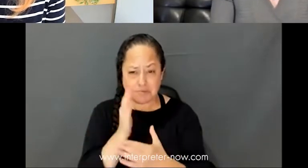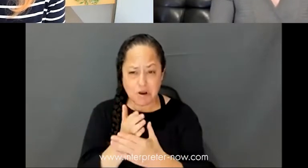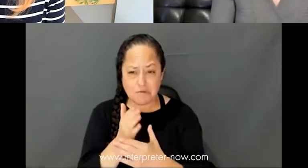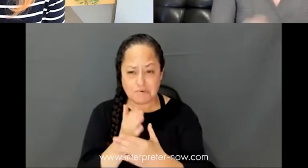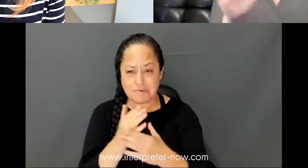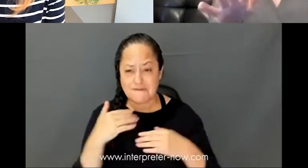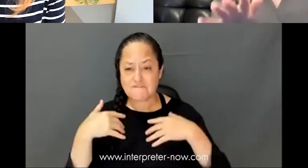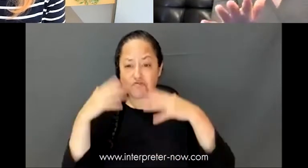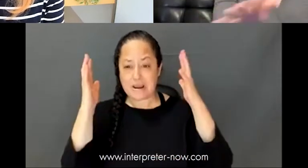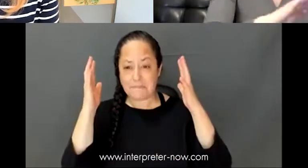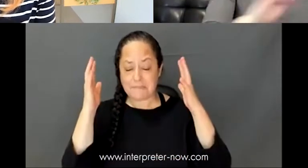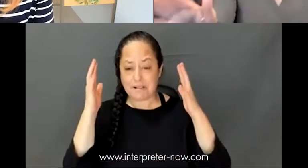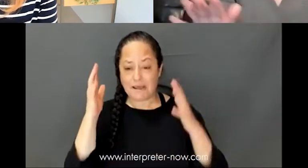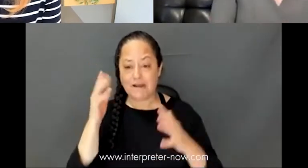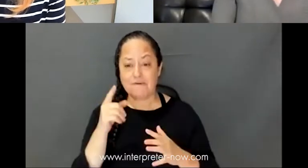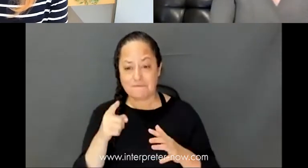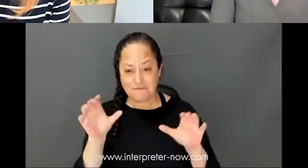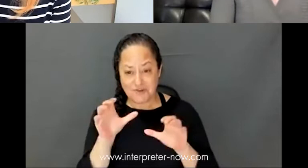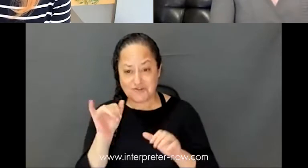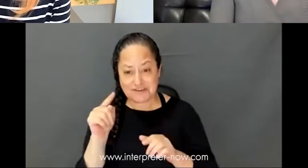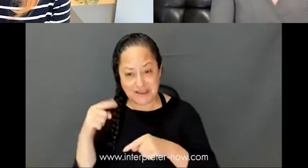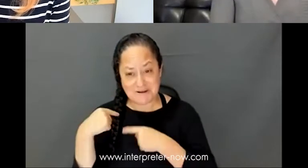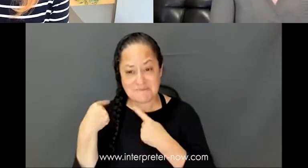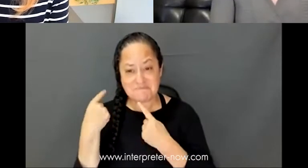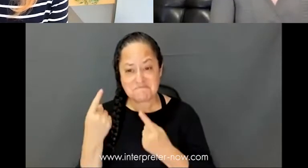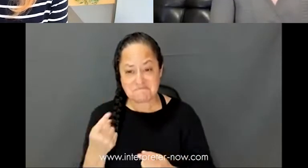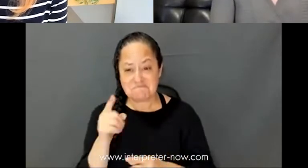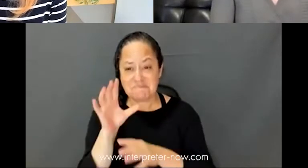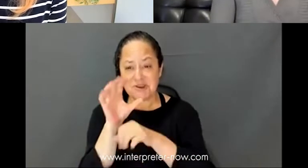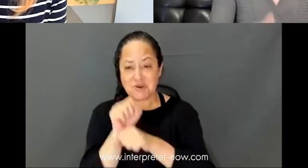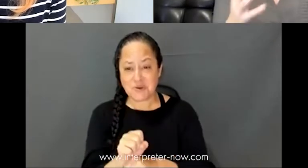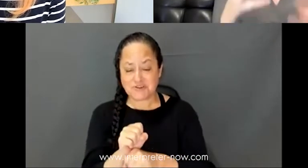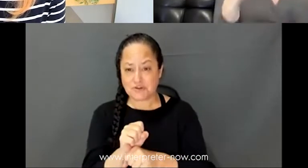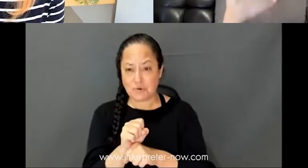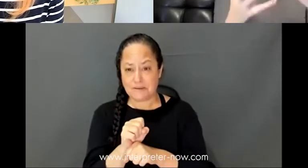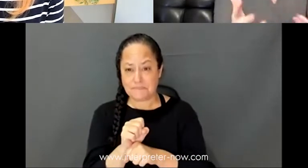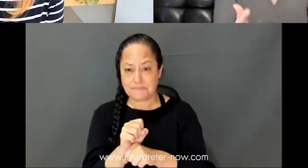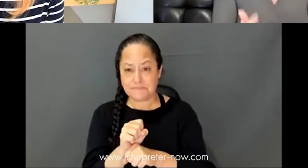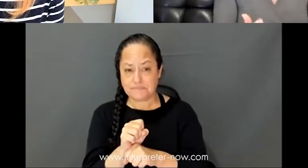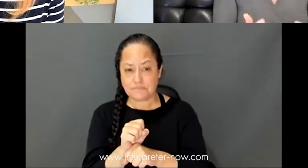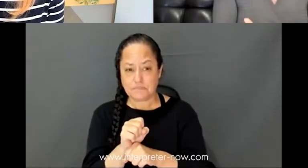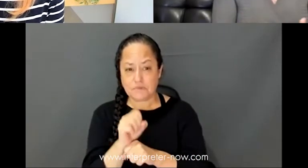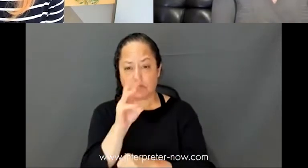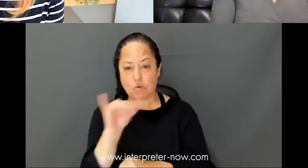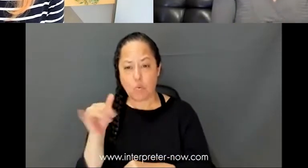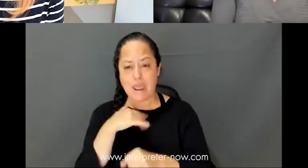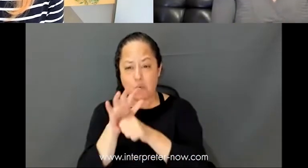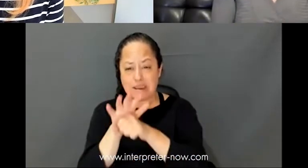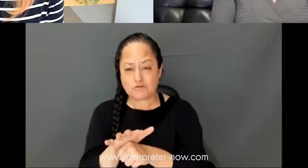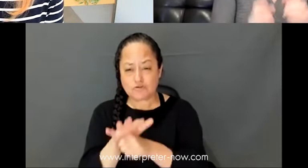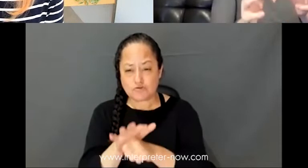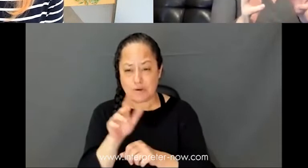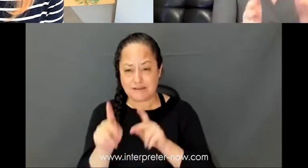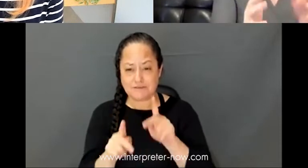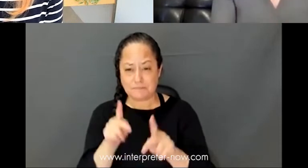out. After you've done it a little while, you get pretty used to it. But it's the way we stress people in these